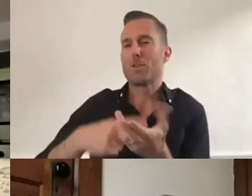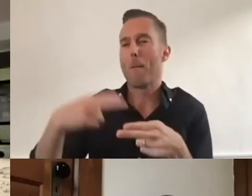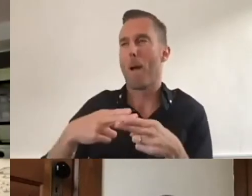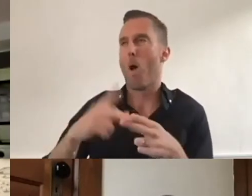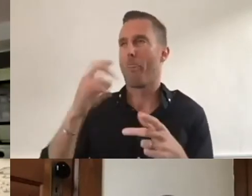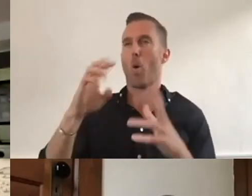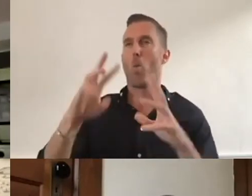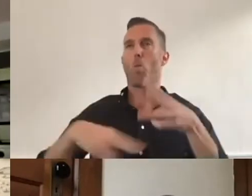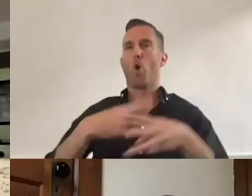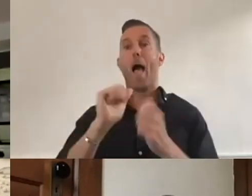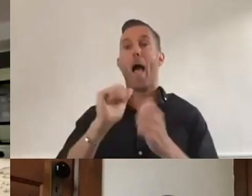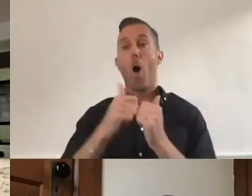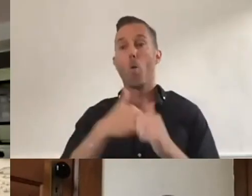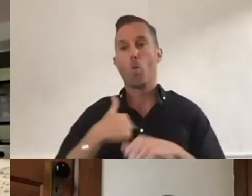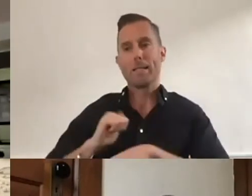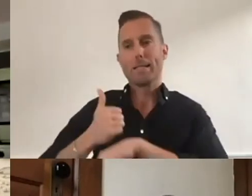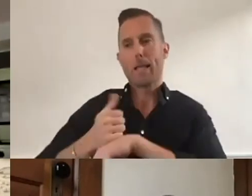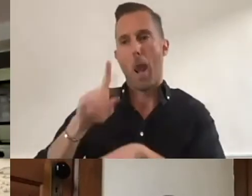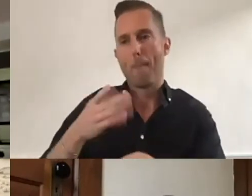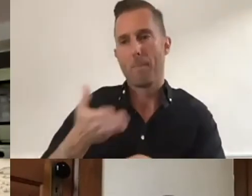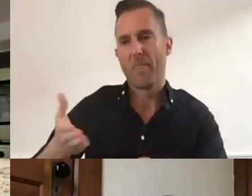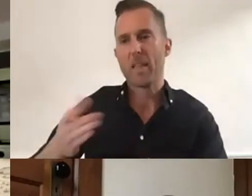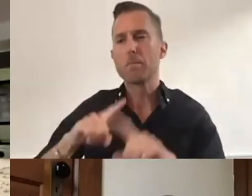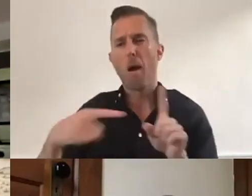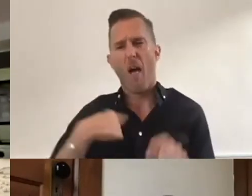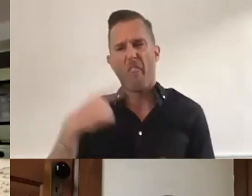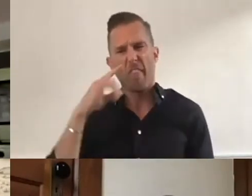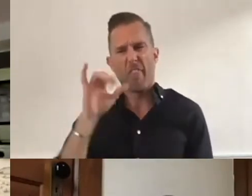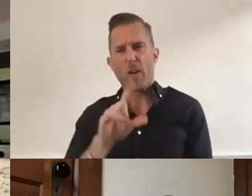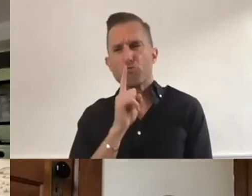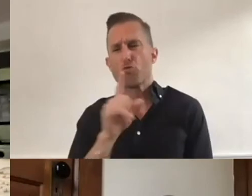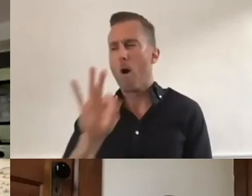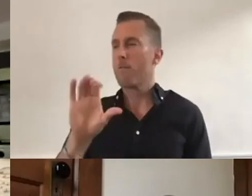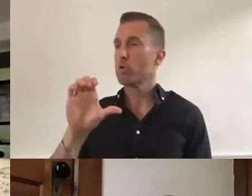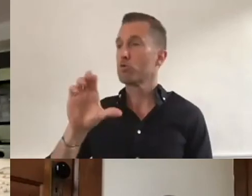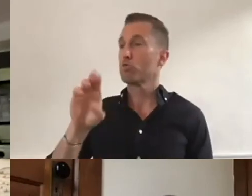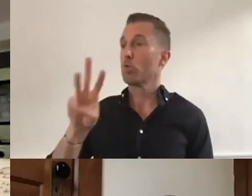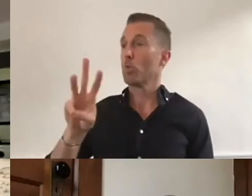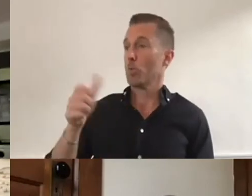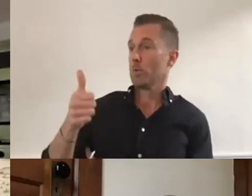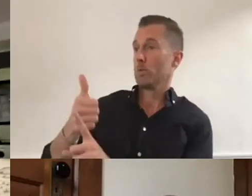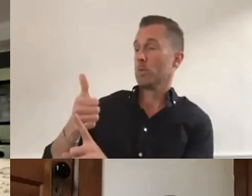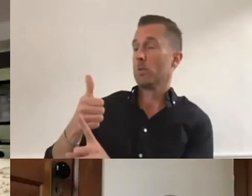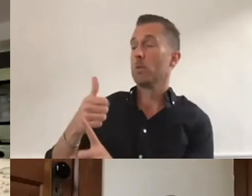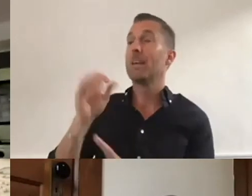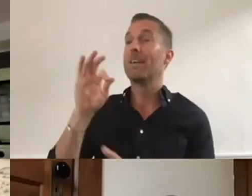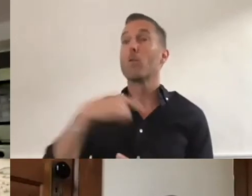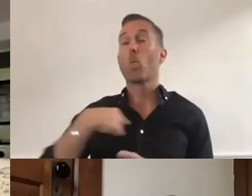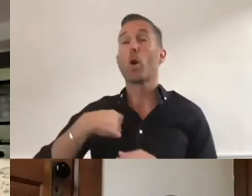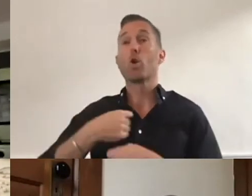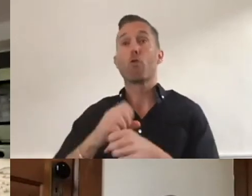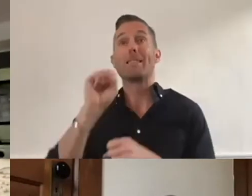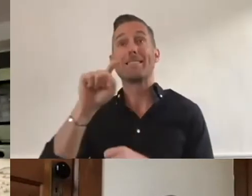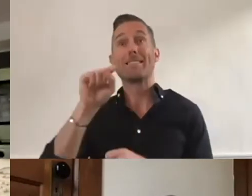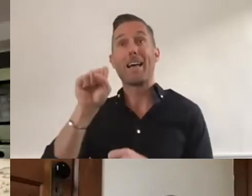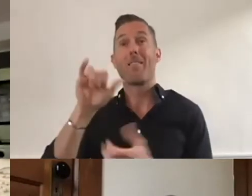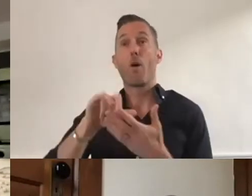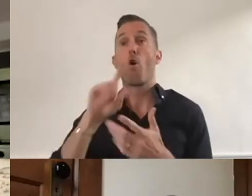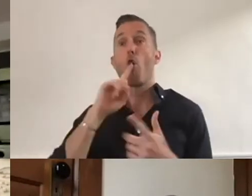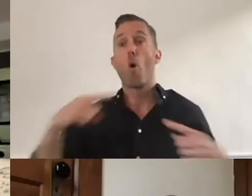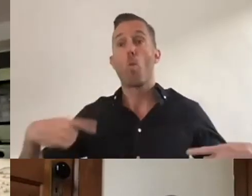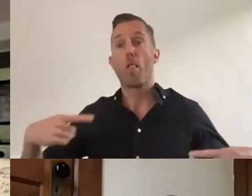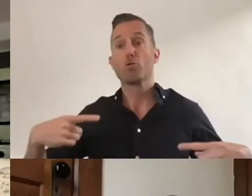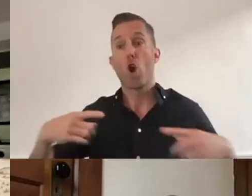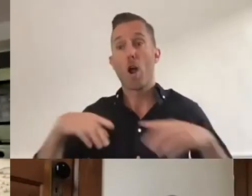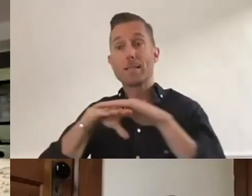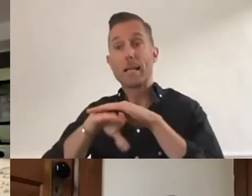set things up. But I think it's true of the crew question. If we create sets that are wheelchair